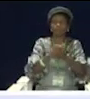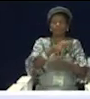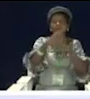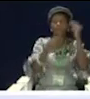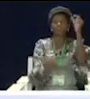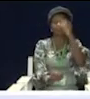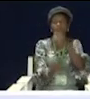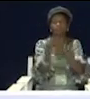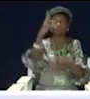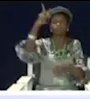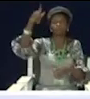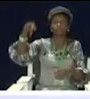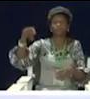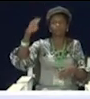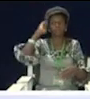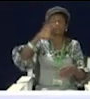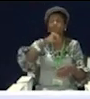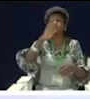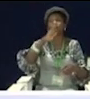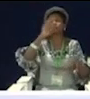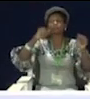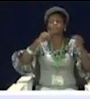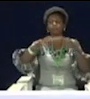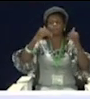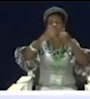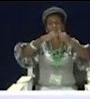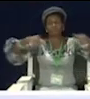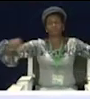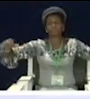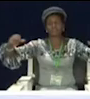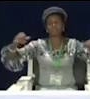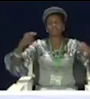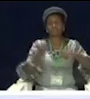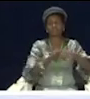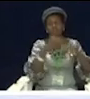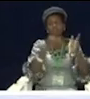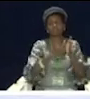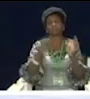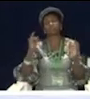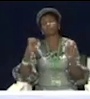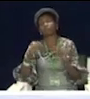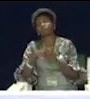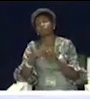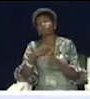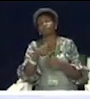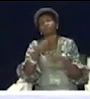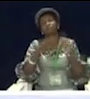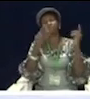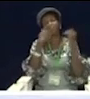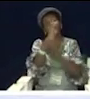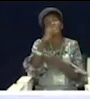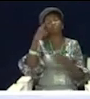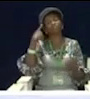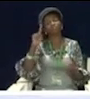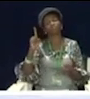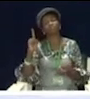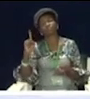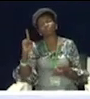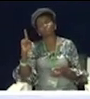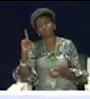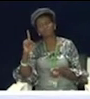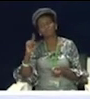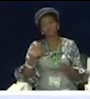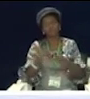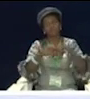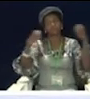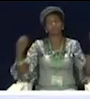up, he won't be able to depart from it. Well, I thank God for